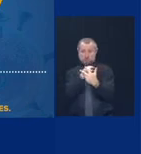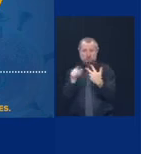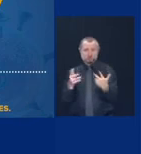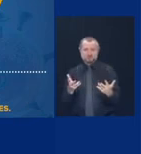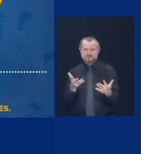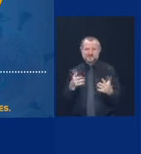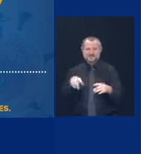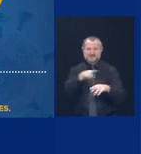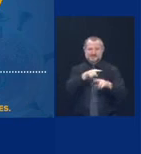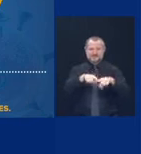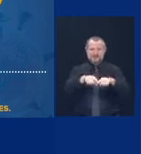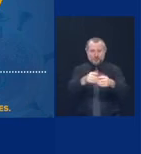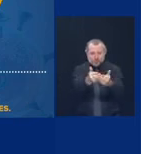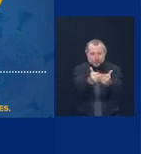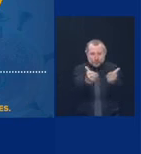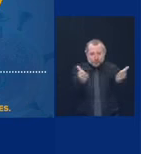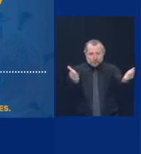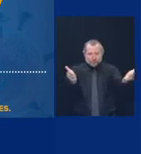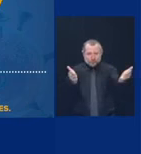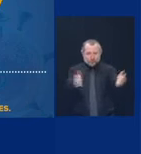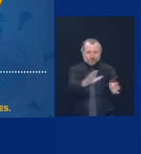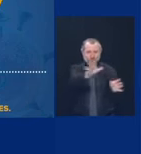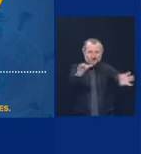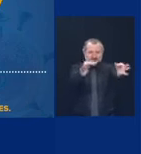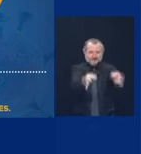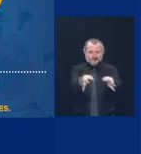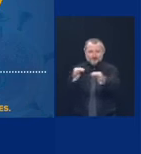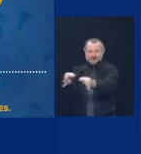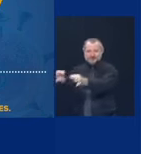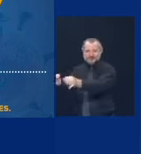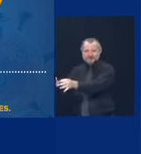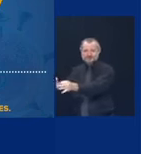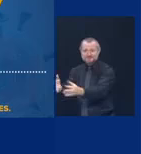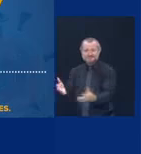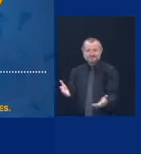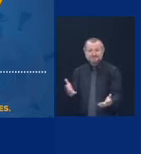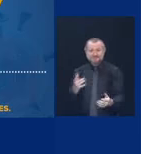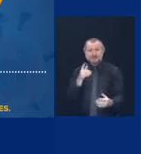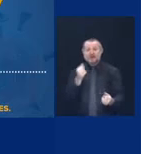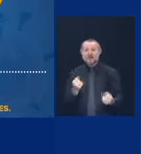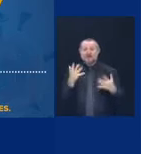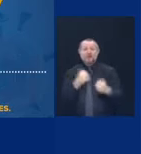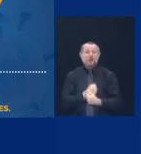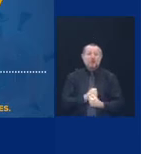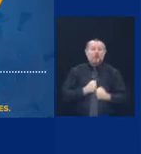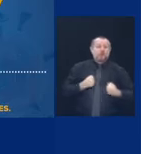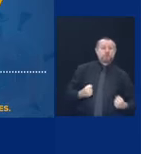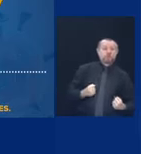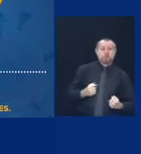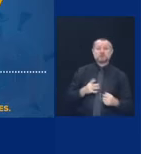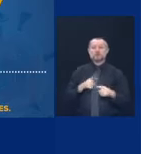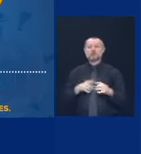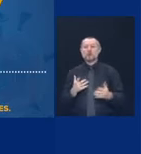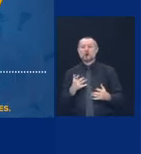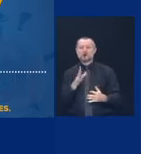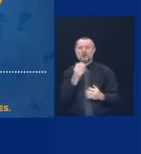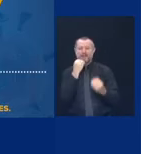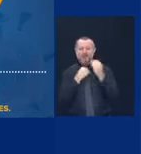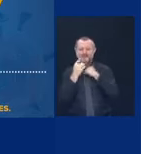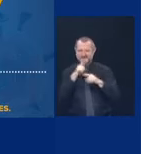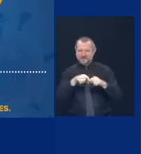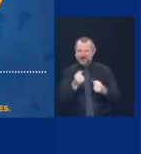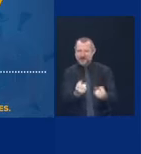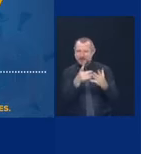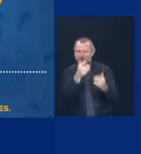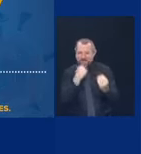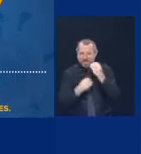act. How much weight are you going to put on? It depends on how much you eat. That's a silly analogy. No, it's